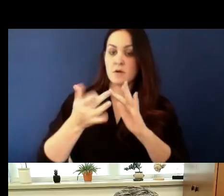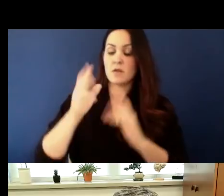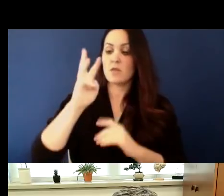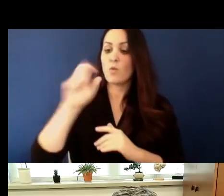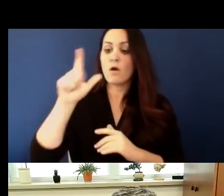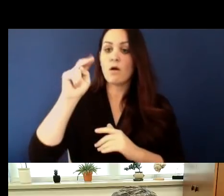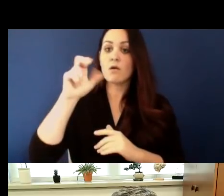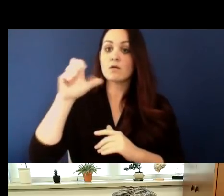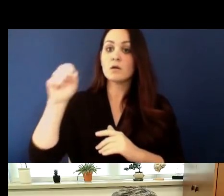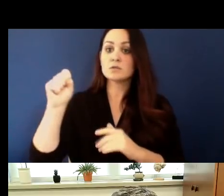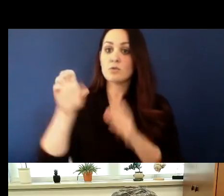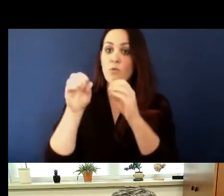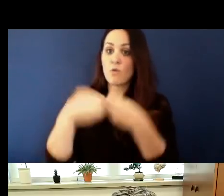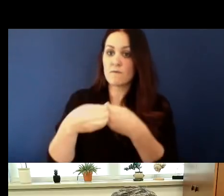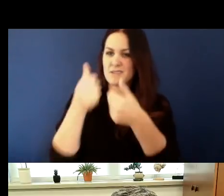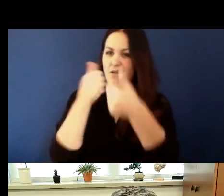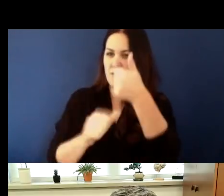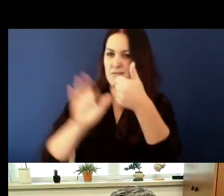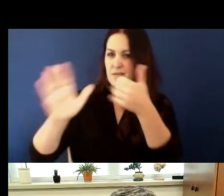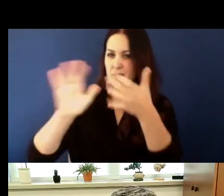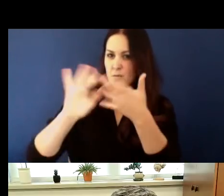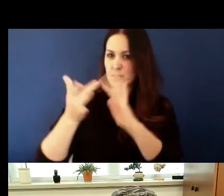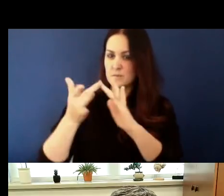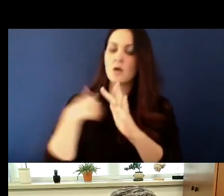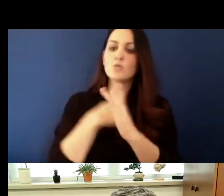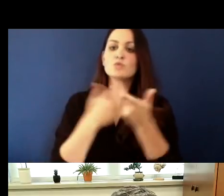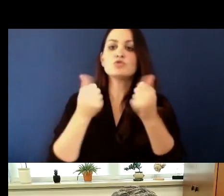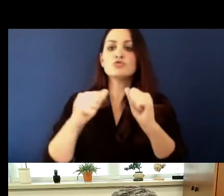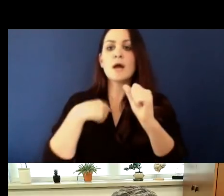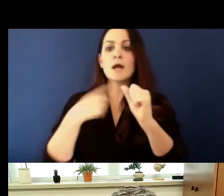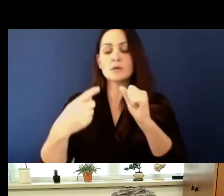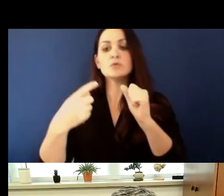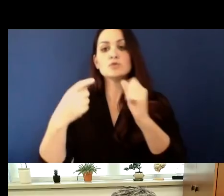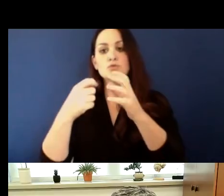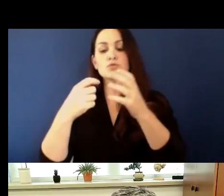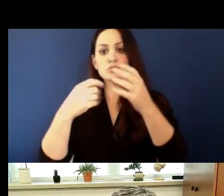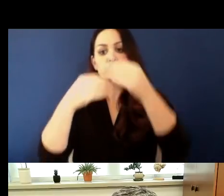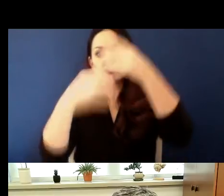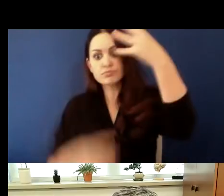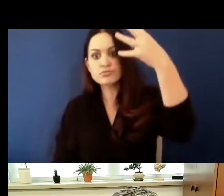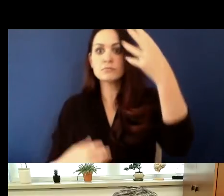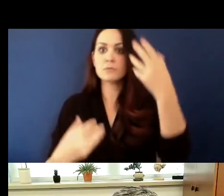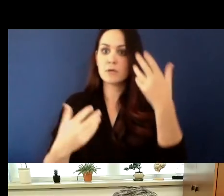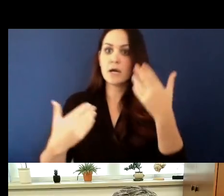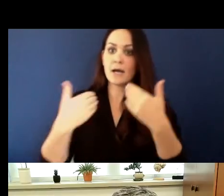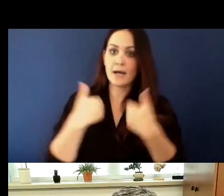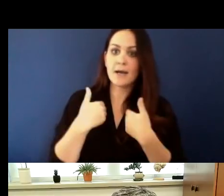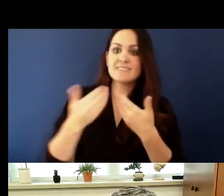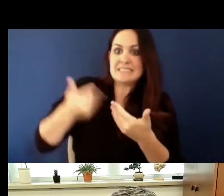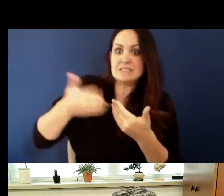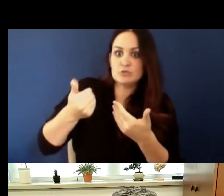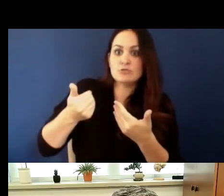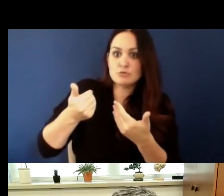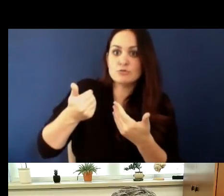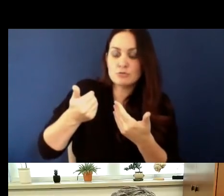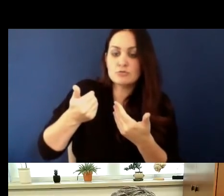website. We're working to expand that page and improve the overall user friendliness and experience with that site.